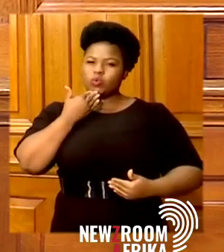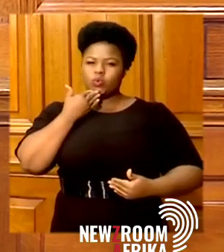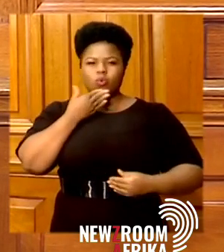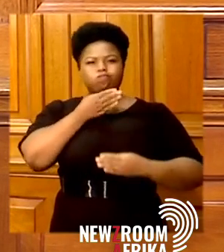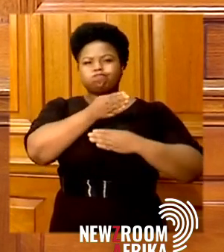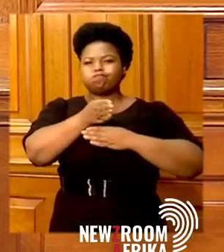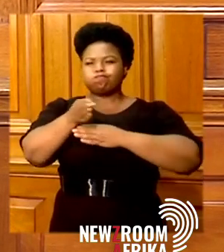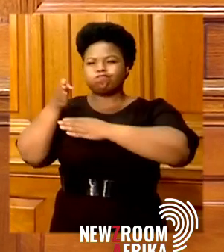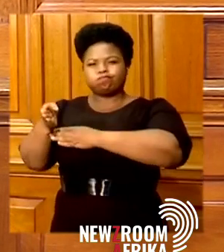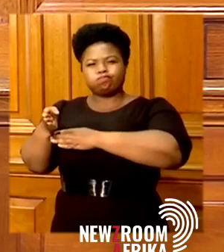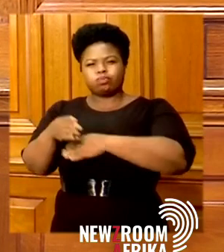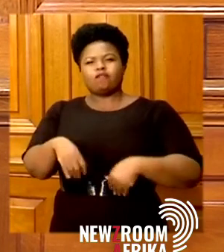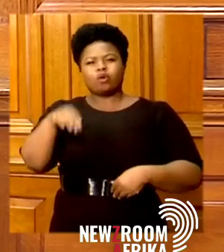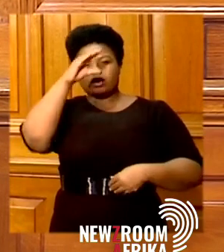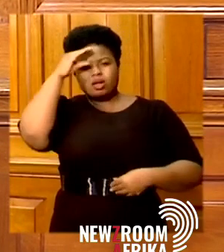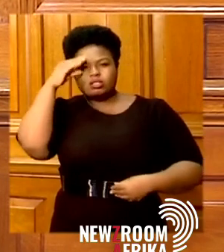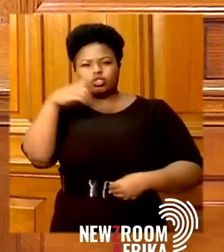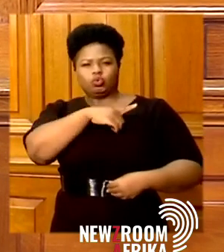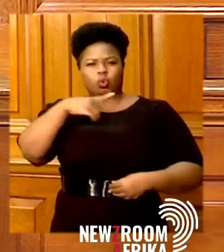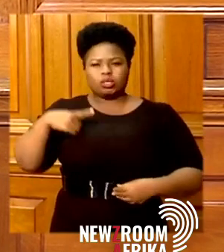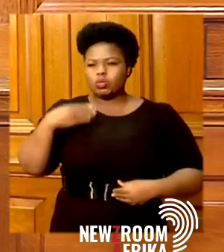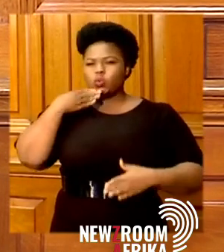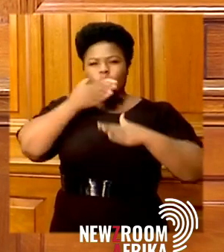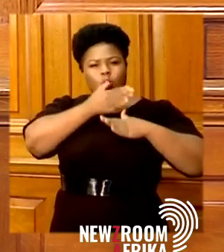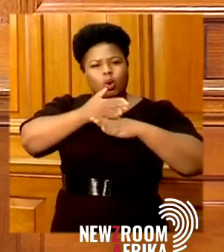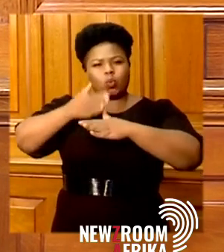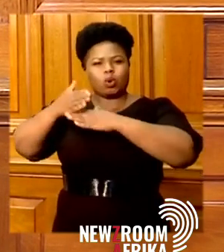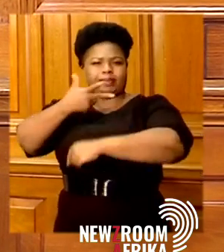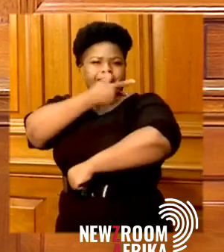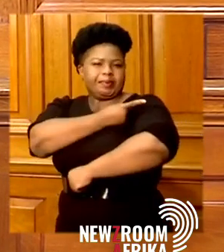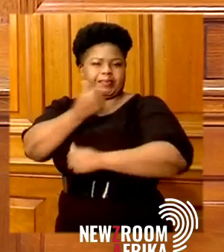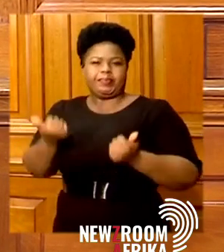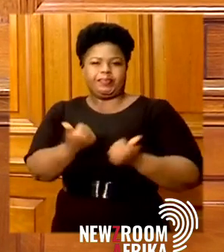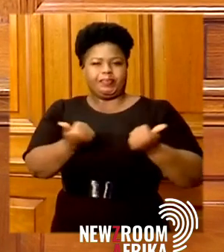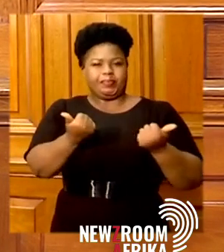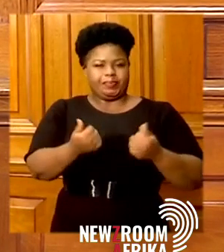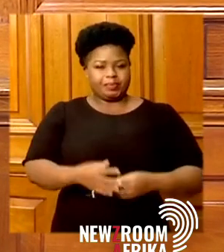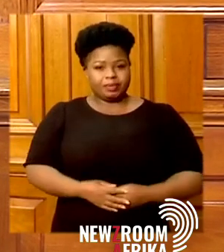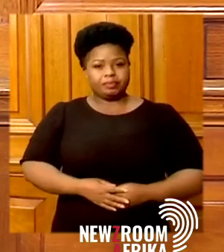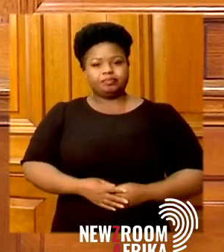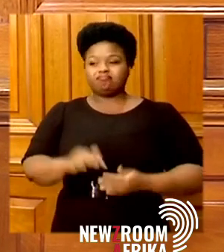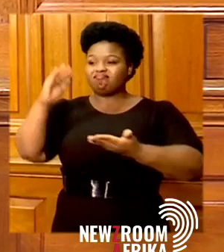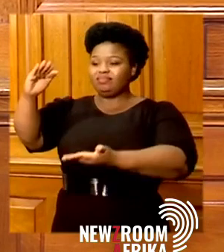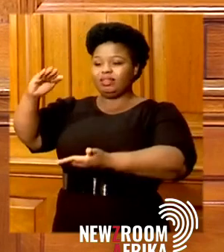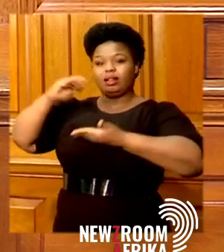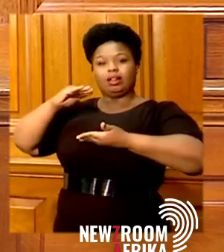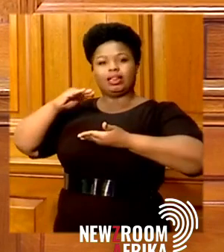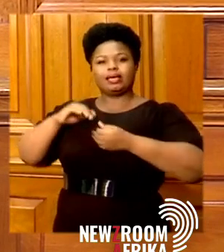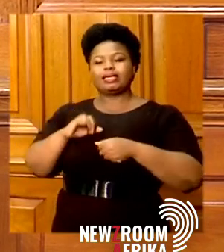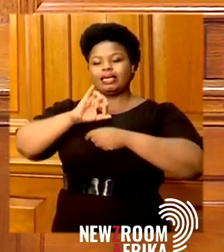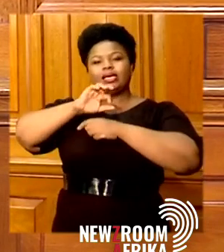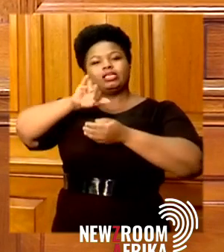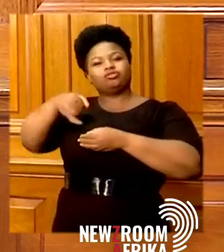COVID-19 have been vaccinated. A new batch of 80,000 doses of the Johnson &